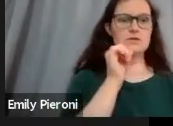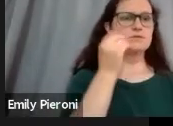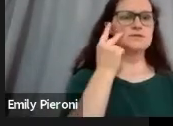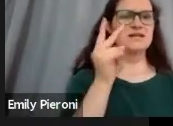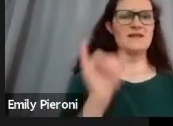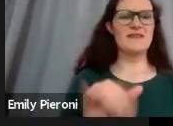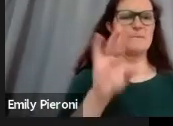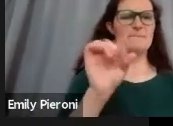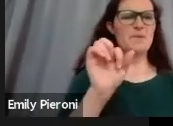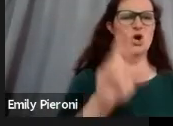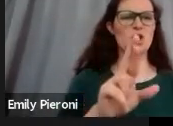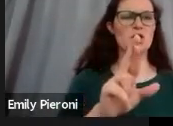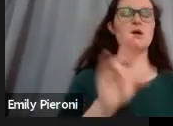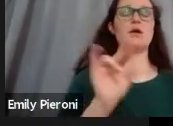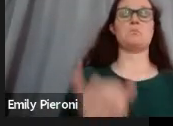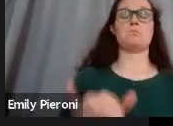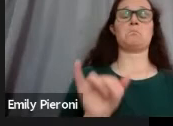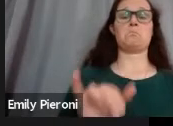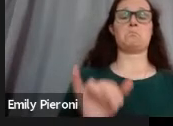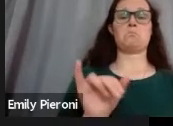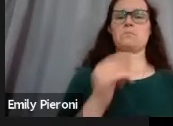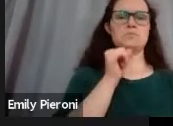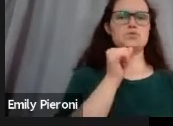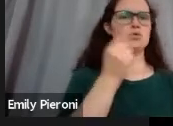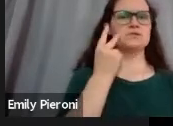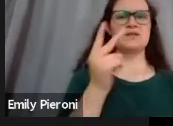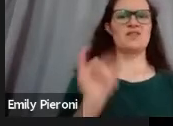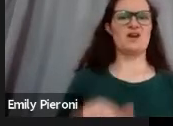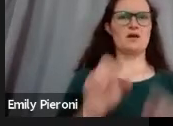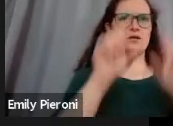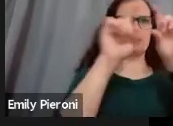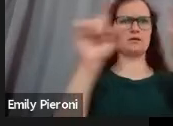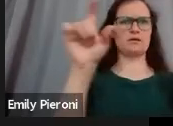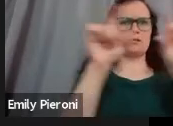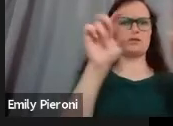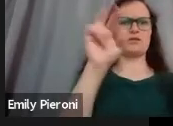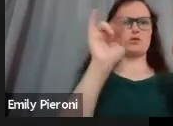you don't see that? You don't see the? No, I don't.